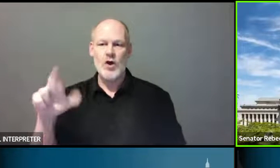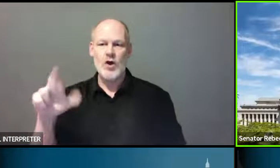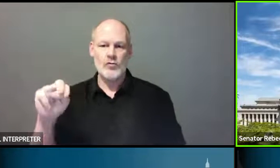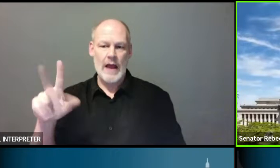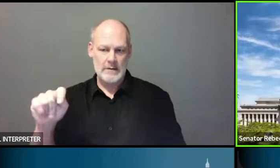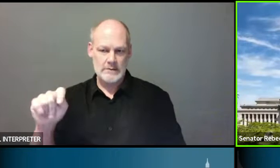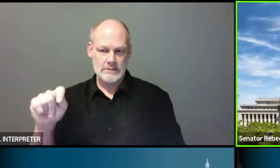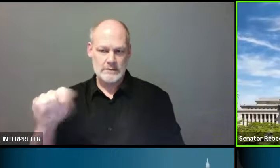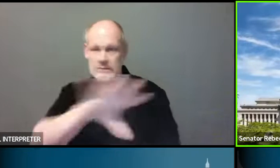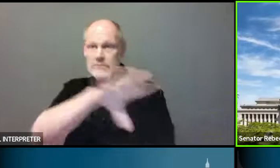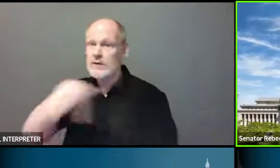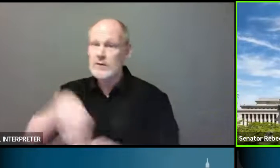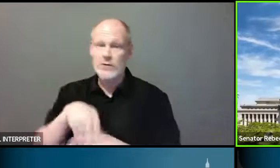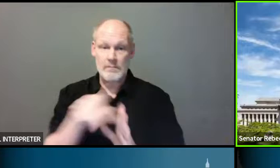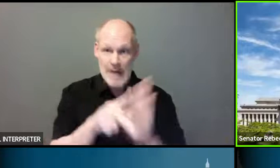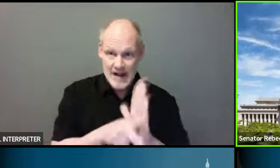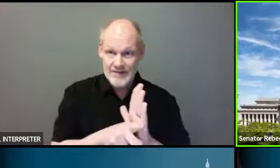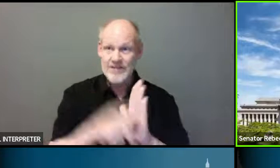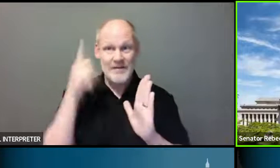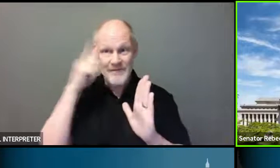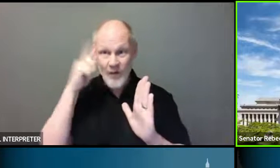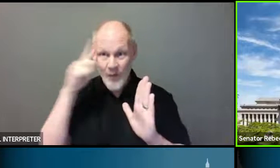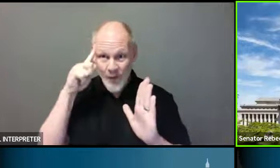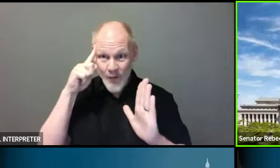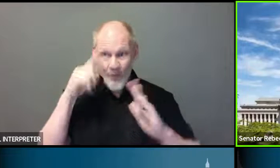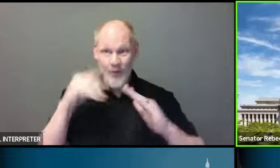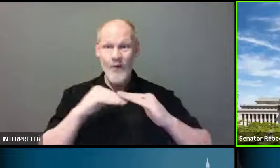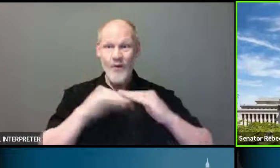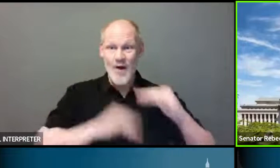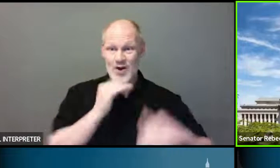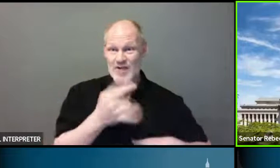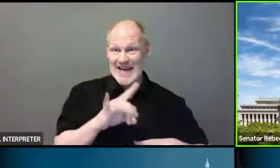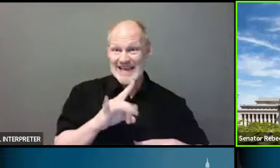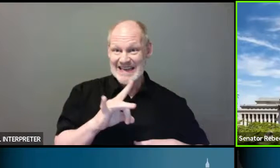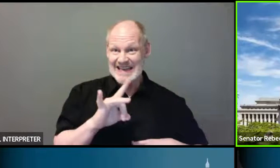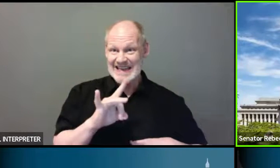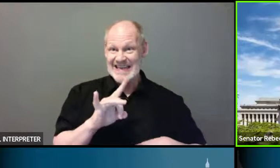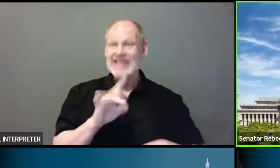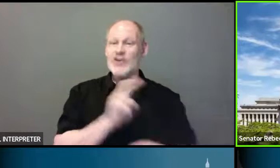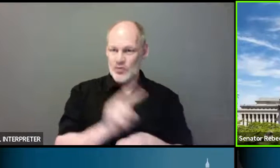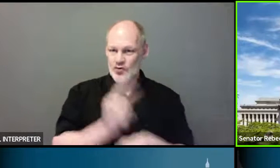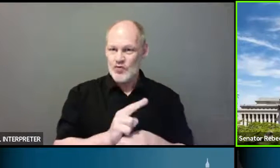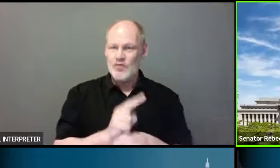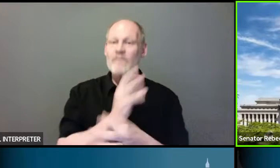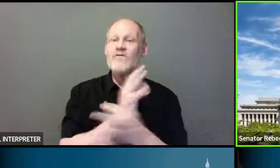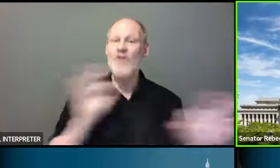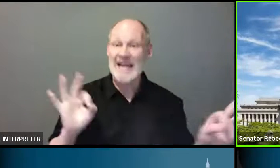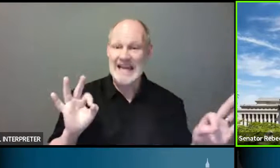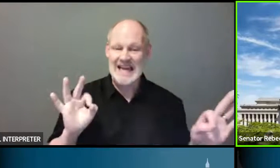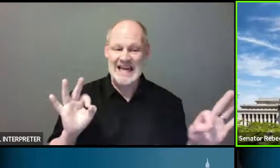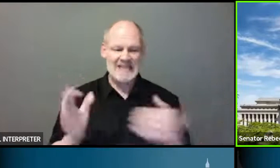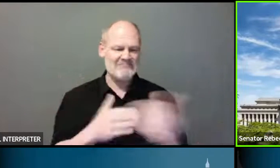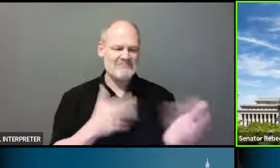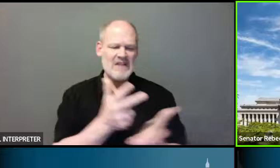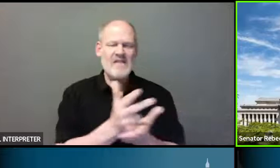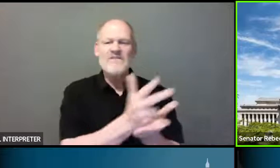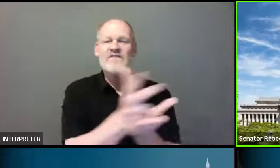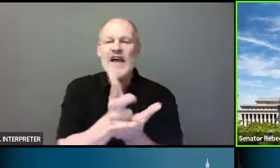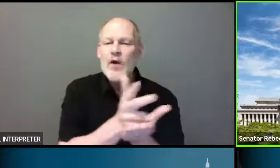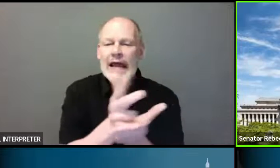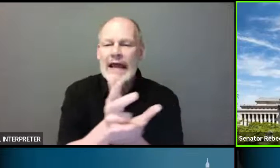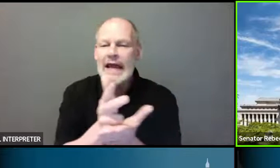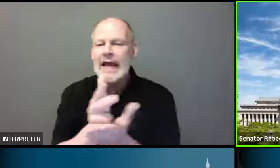to allow youth under 18 to ride free from ferries to Sound Transit to their local